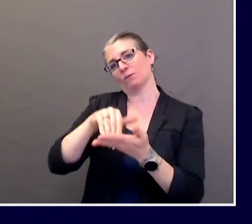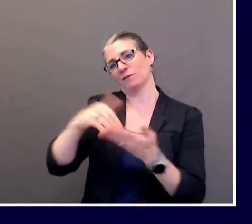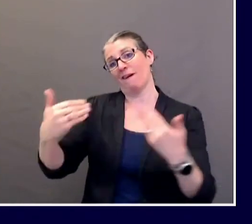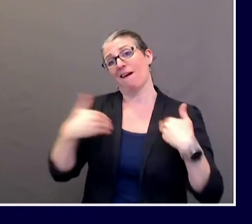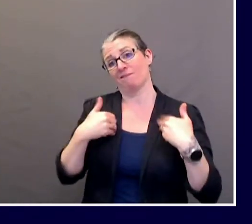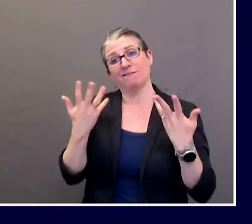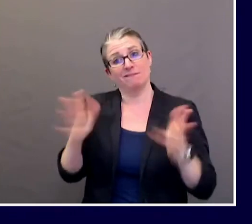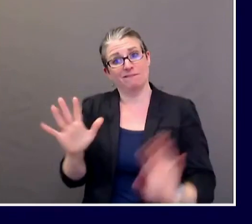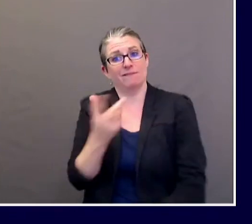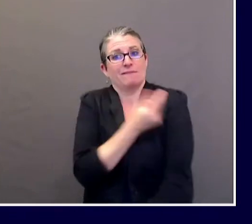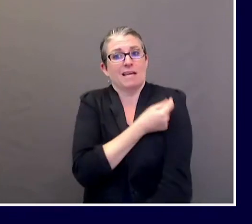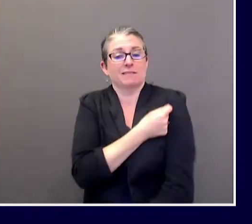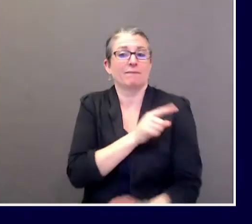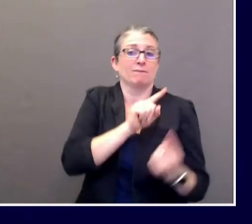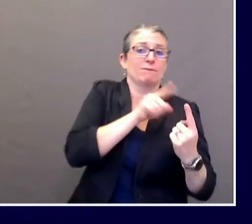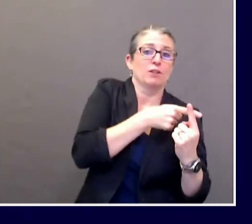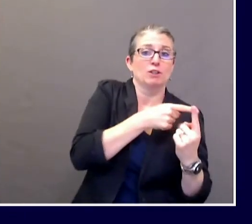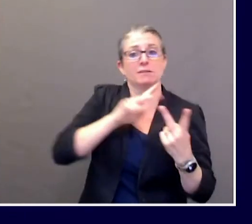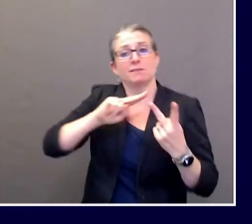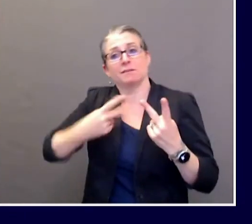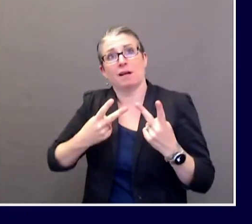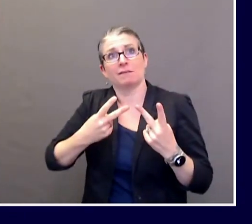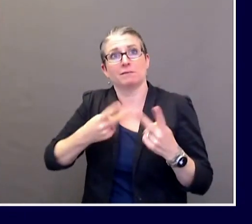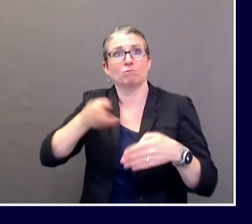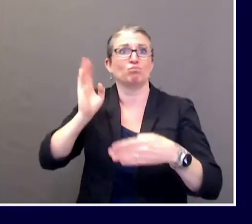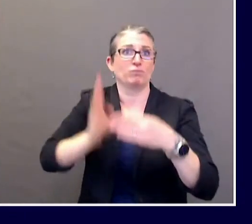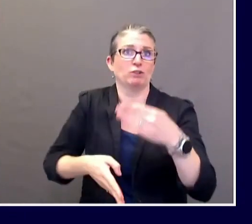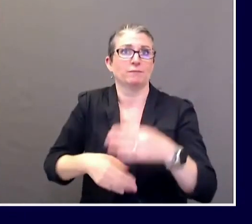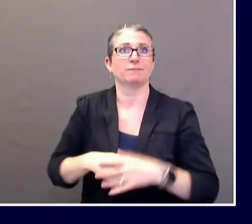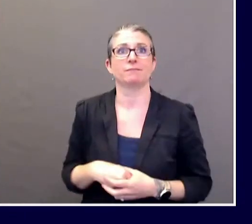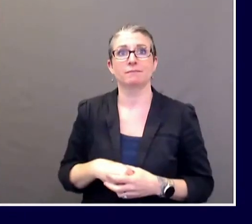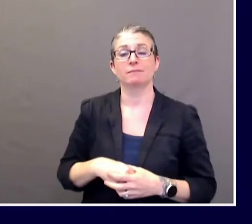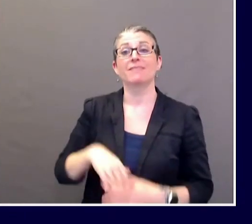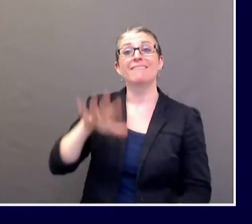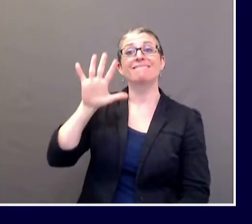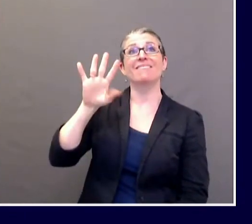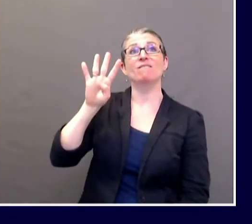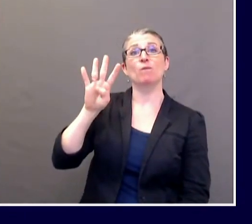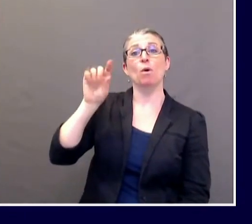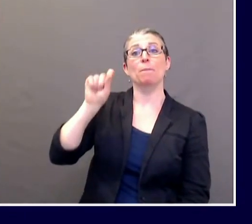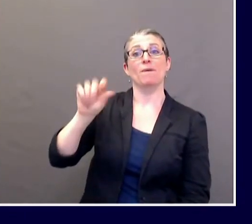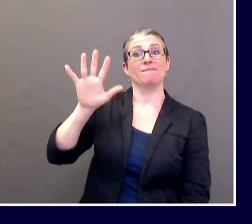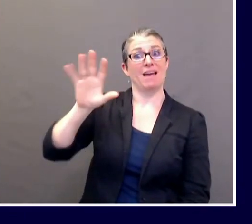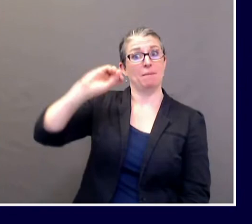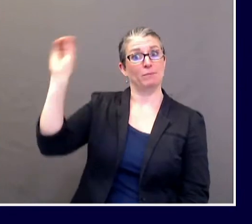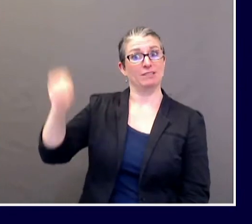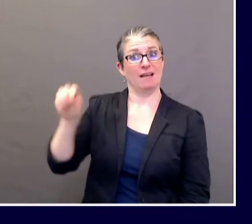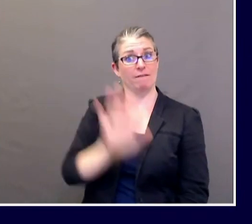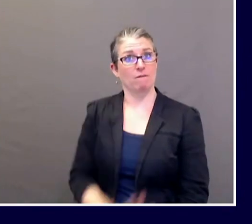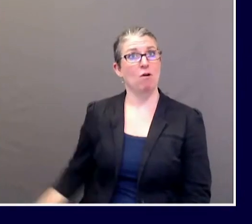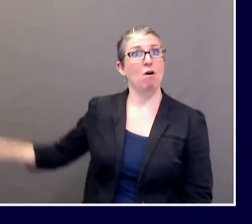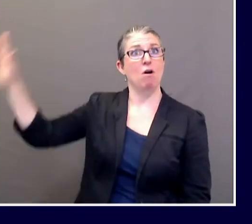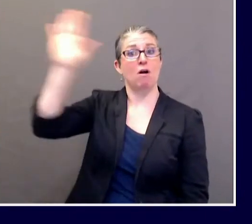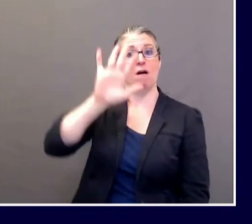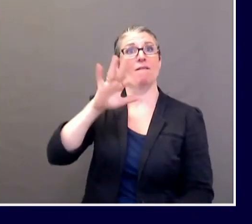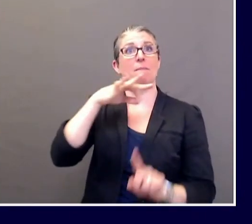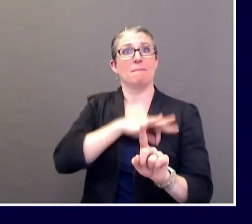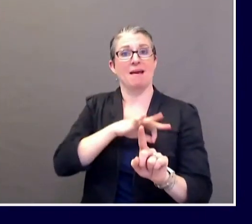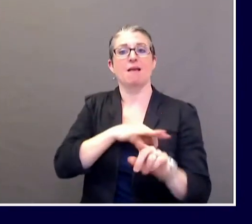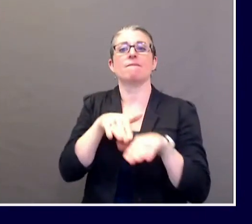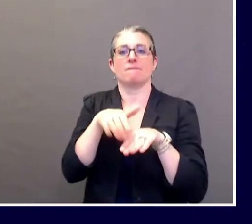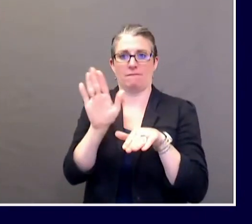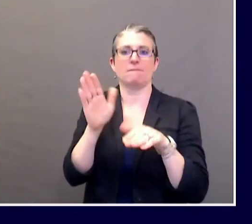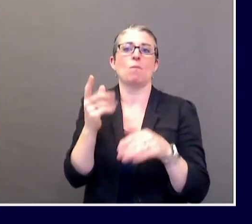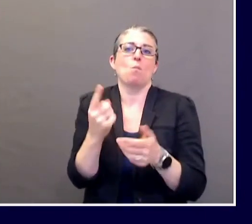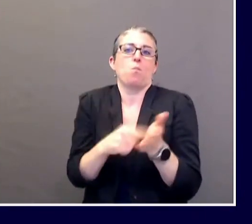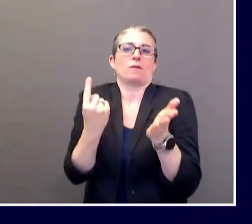54.5% of them have gotten at least 1 dose, and 43% of eligible Maine people have gotten the